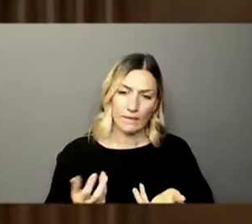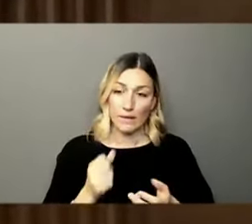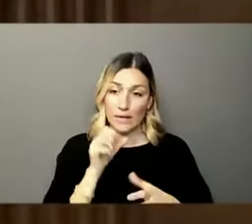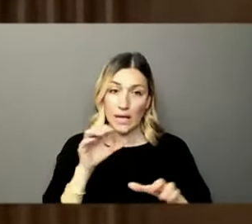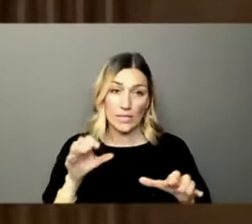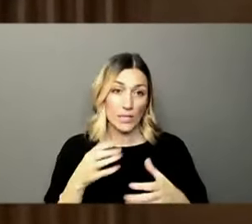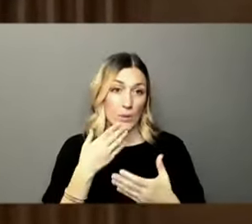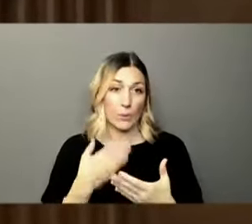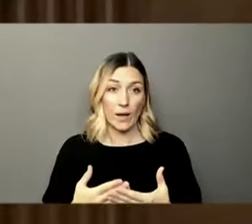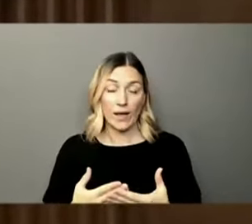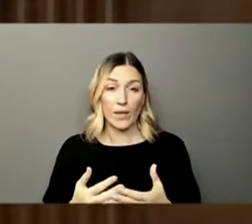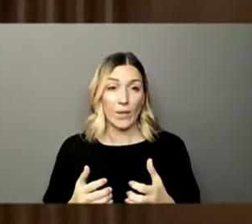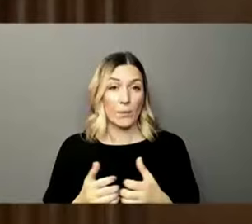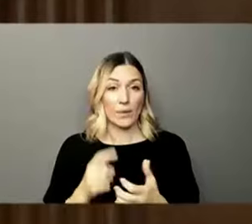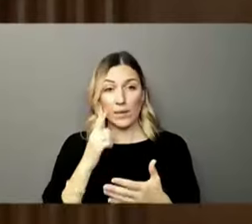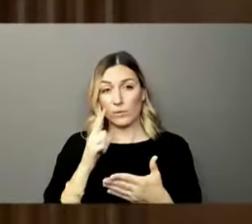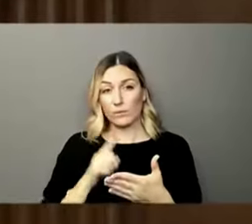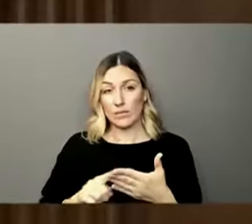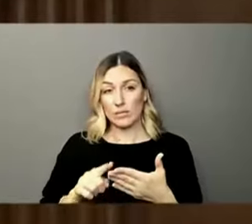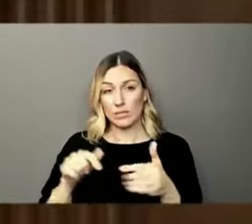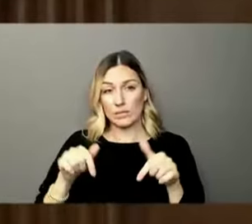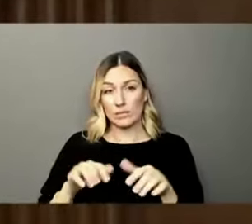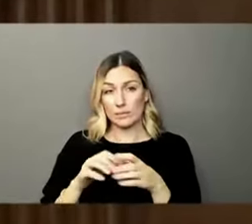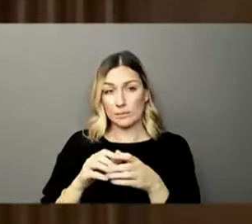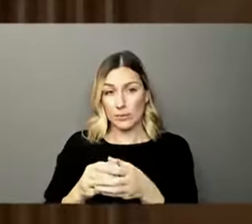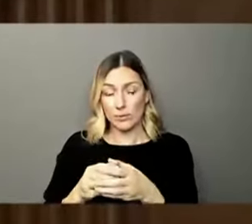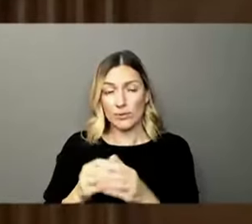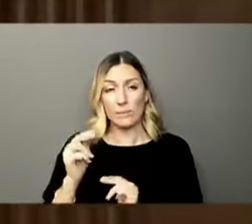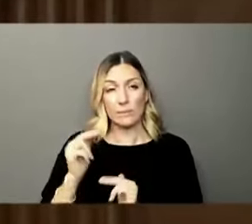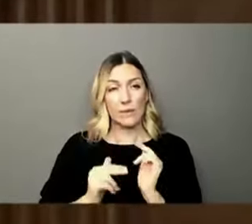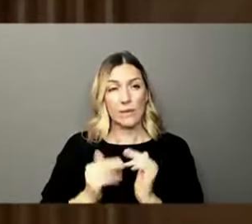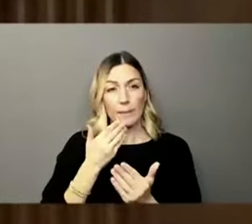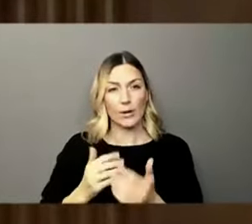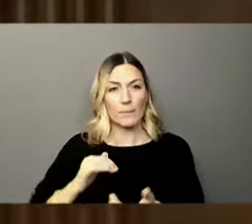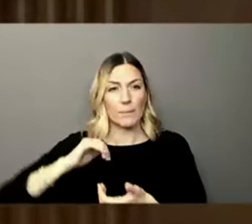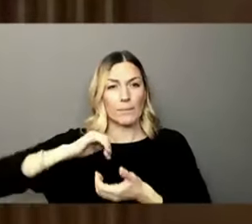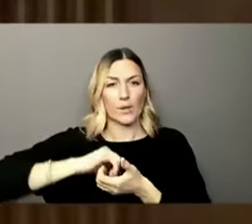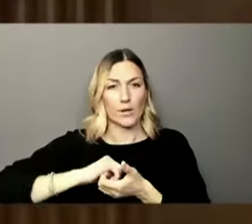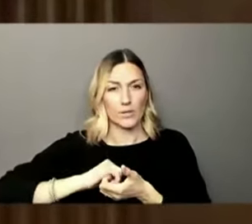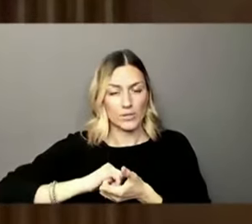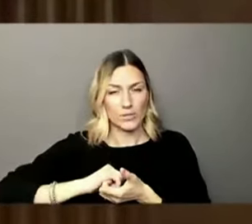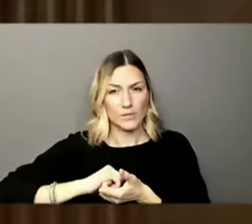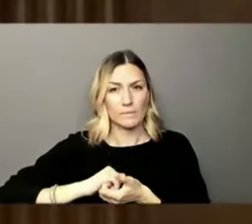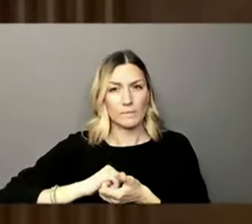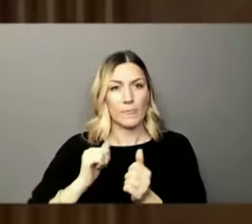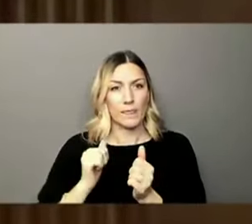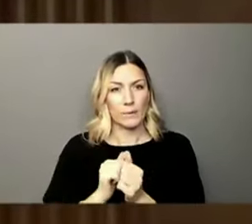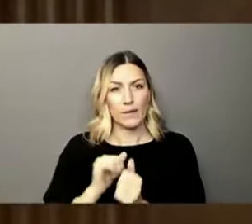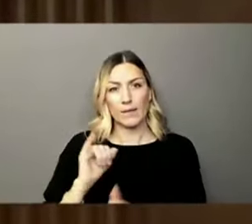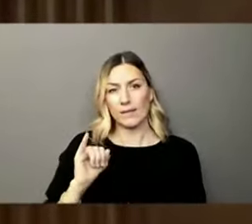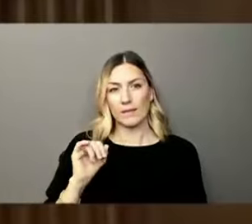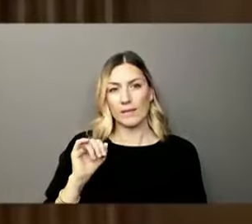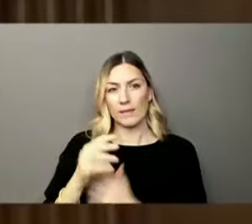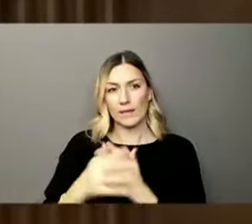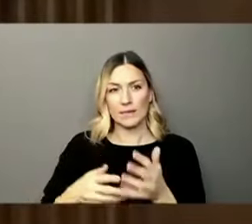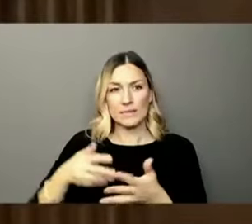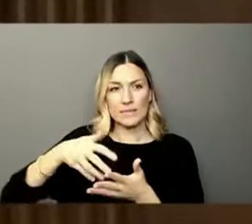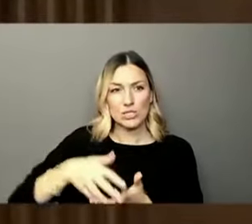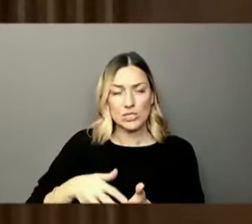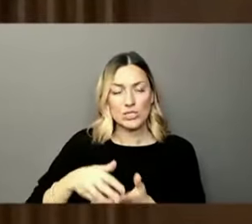with research on this population. I think building a better partnership with our indigenous tribes and other tribal